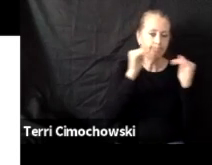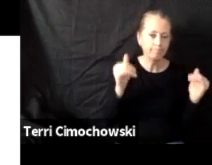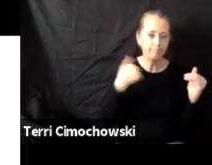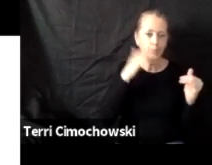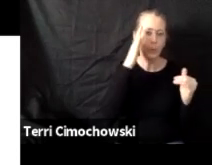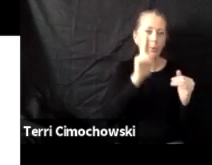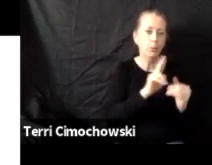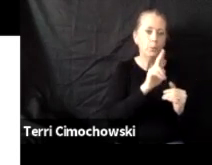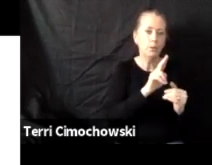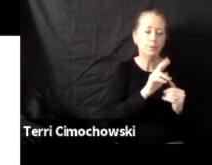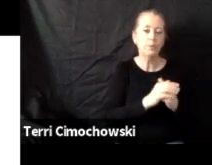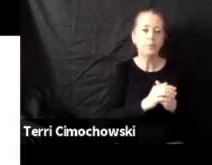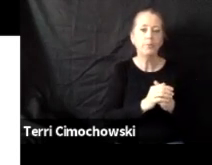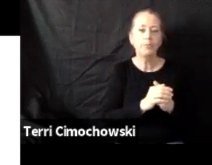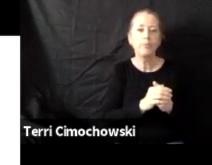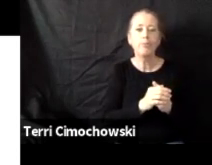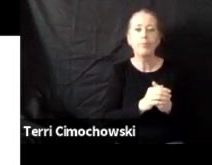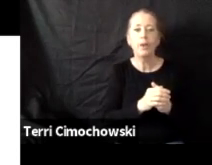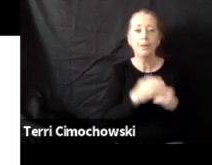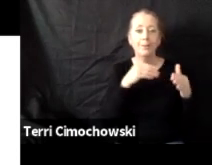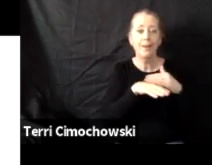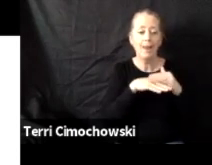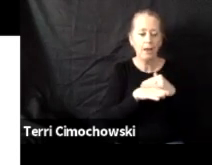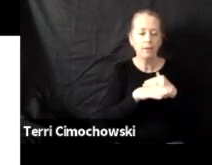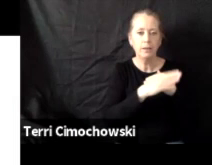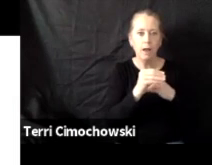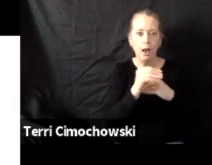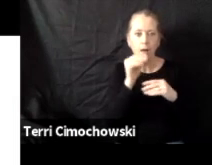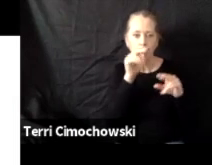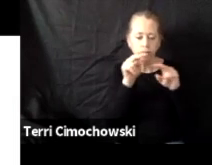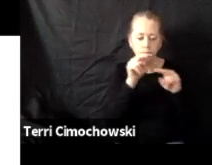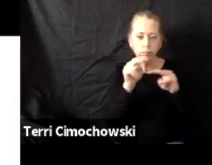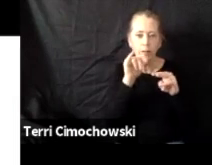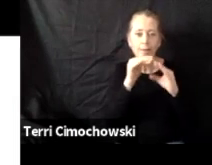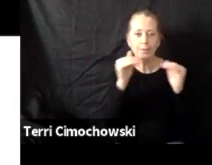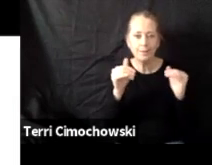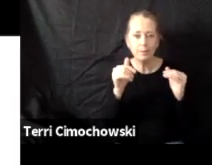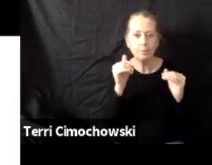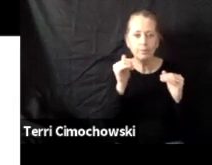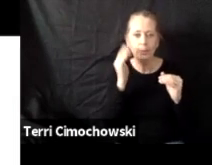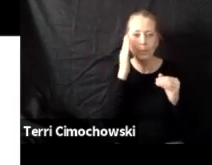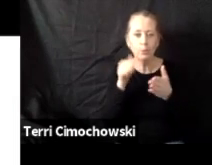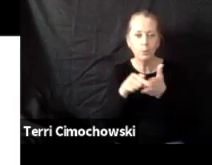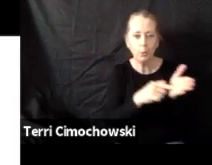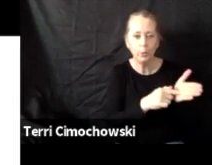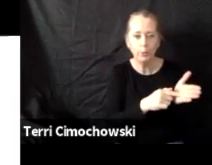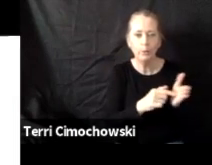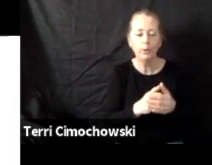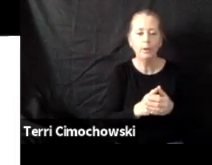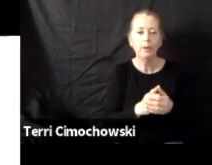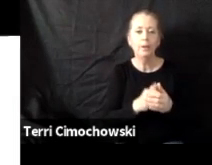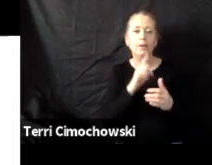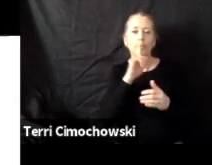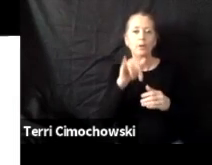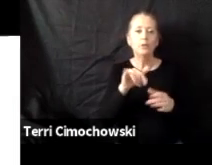in 196 Online so that you are able to access and navigate them and really set the stage for the year to make sure that